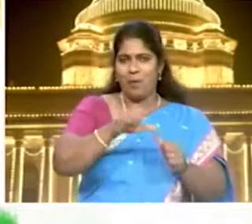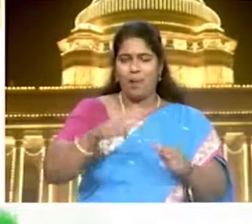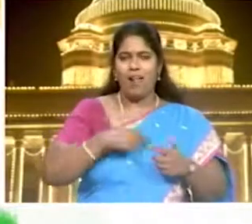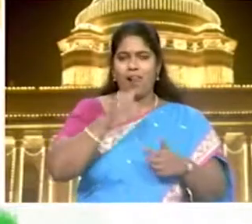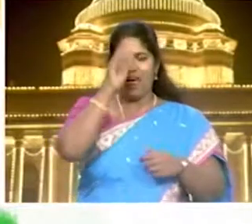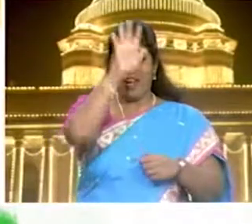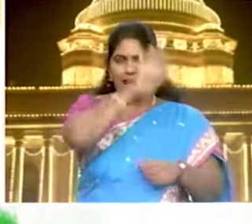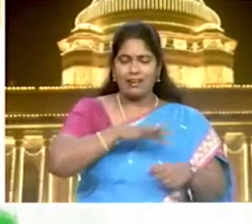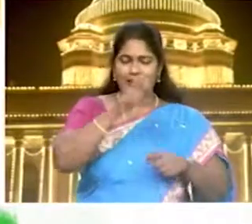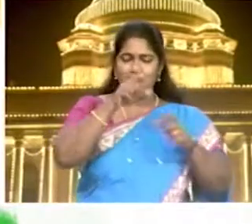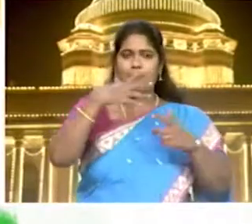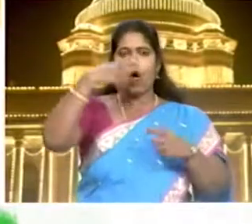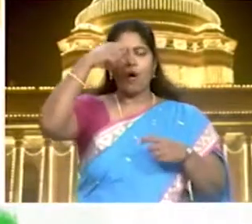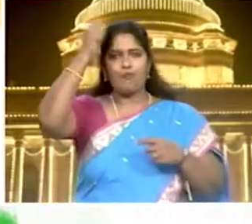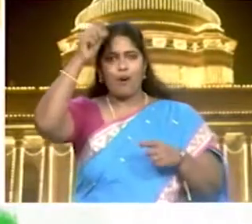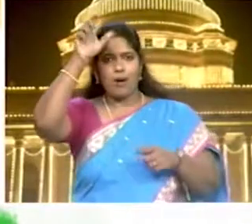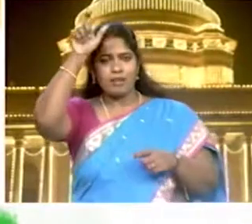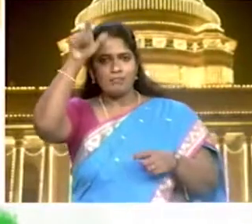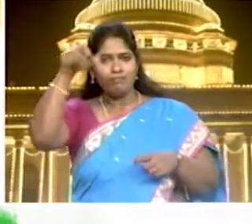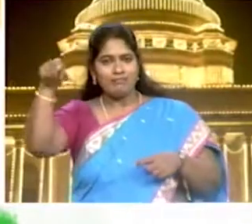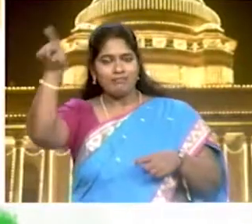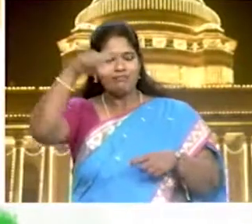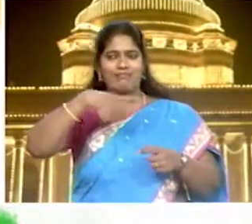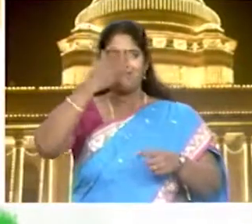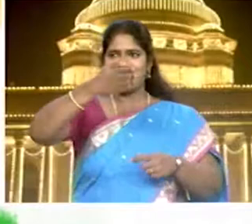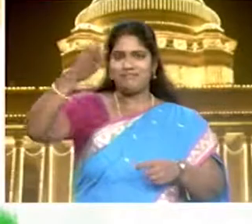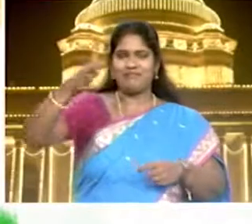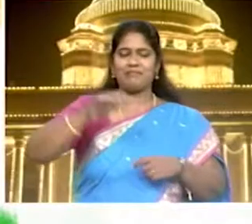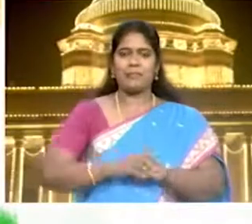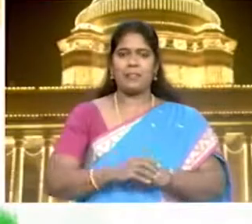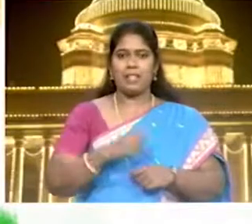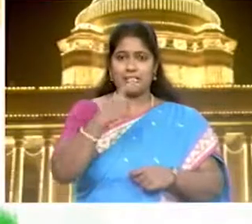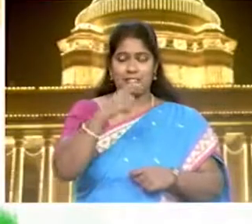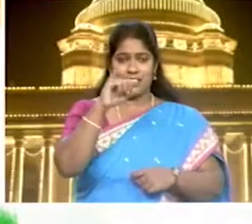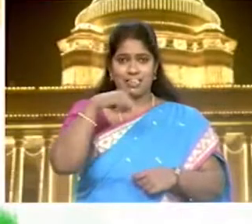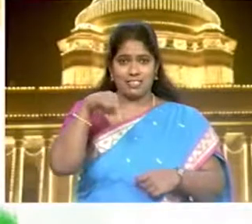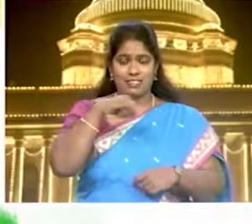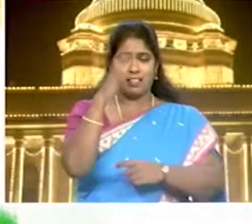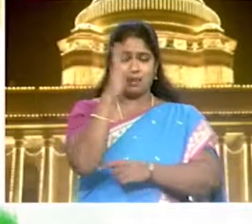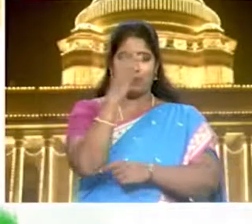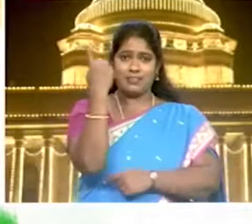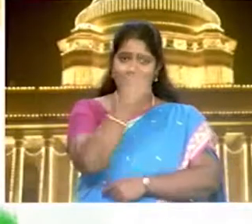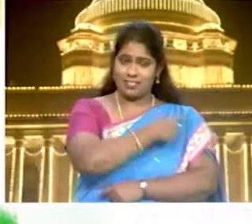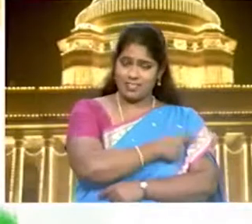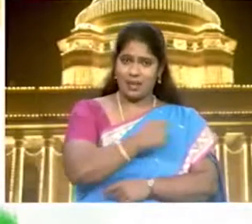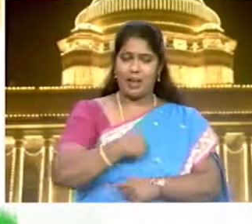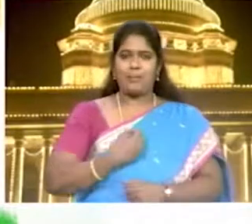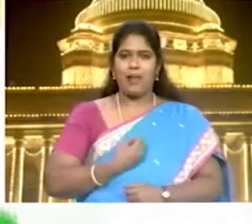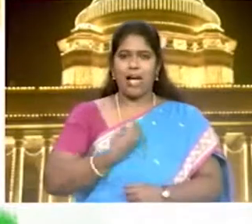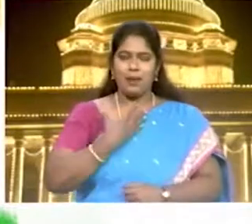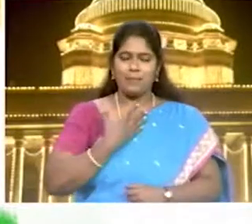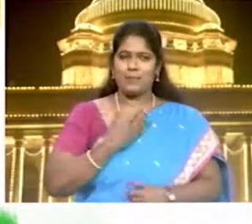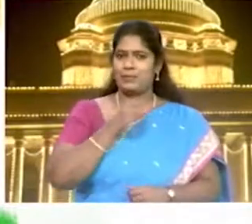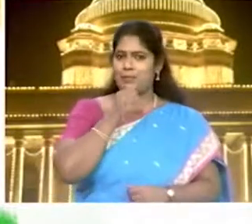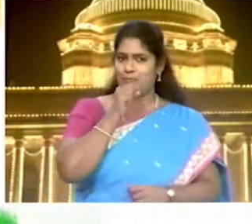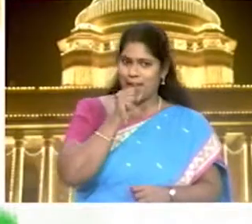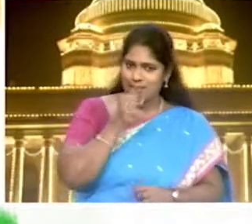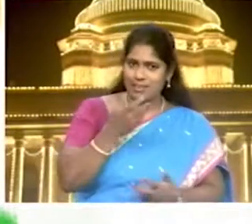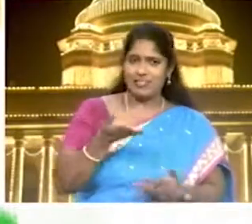country and abroad on the eve of the 76th Independence Day. I am delighted to address you on